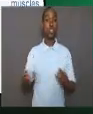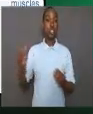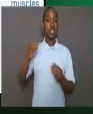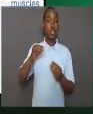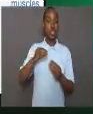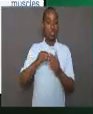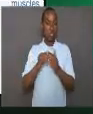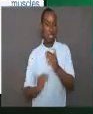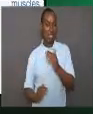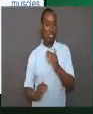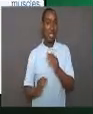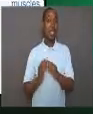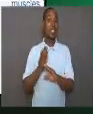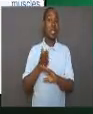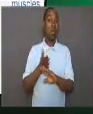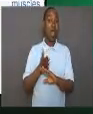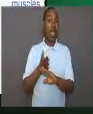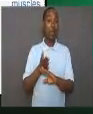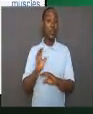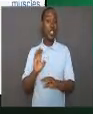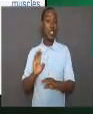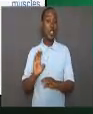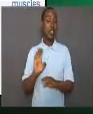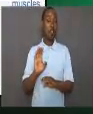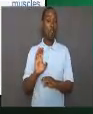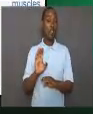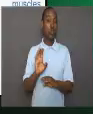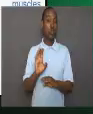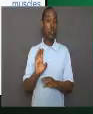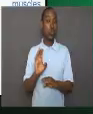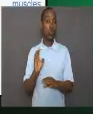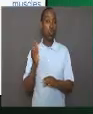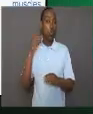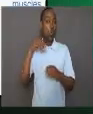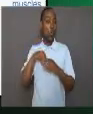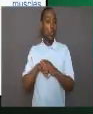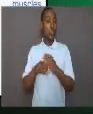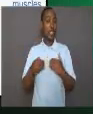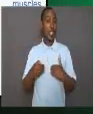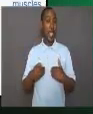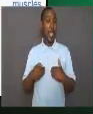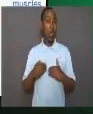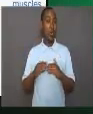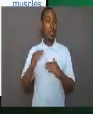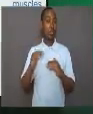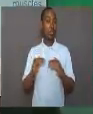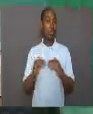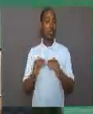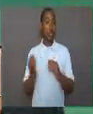pressure inside increases as the air is squeezed out of the